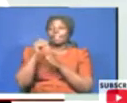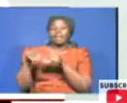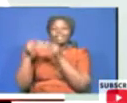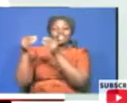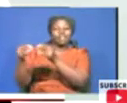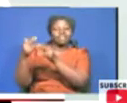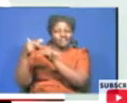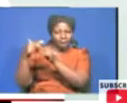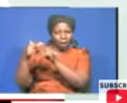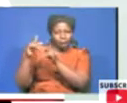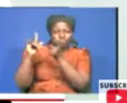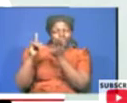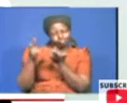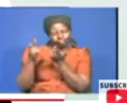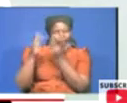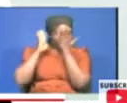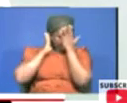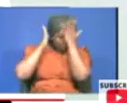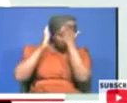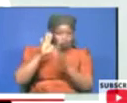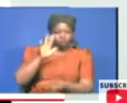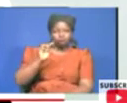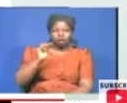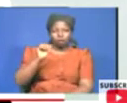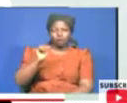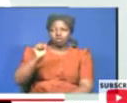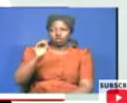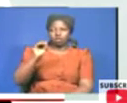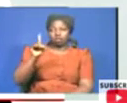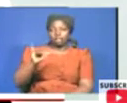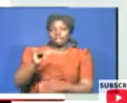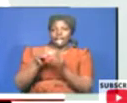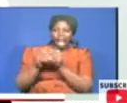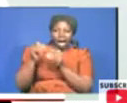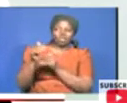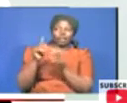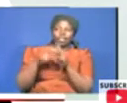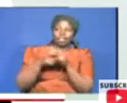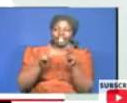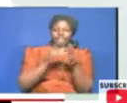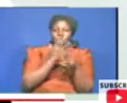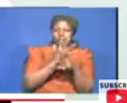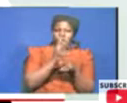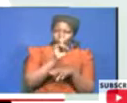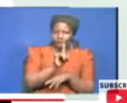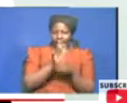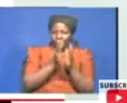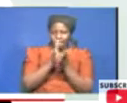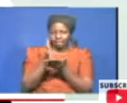Bishop Mazzoldi. Mm-hmm. After naming the school Bishop Mazzoldi, we started Form 1 with some